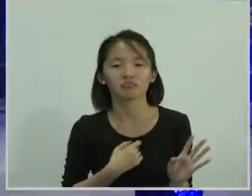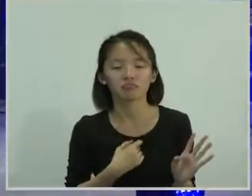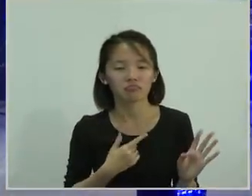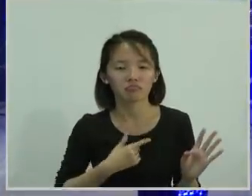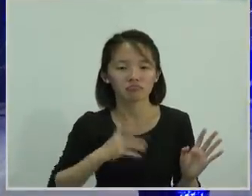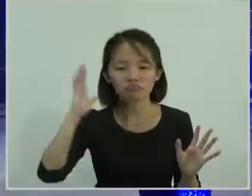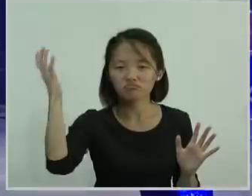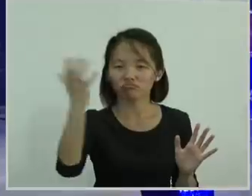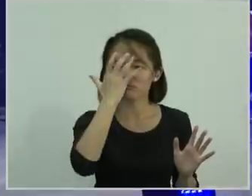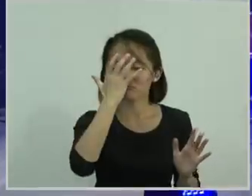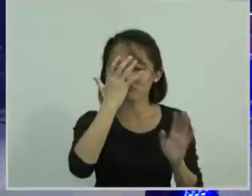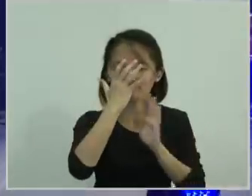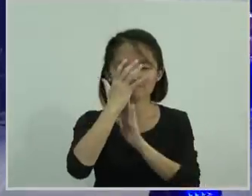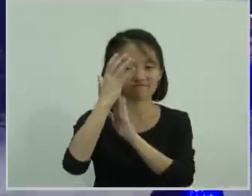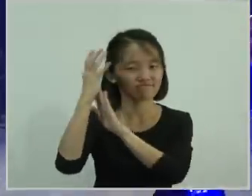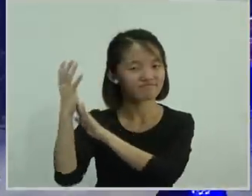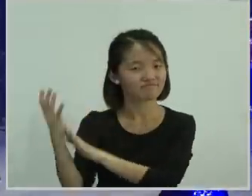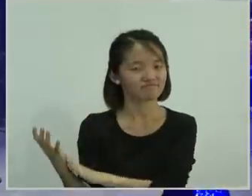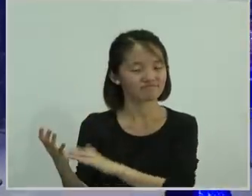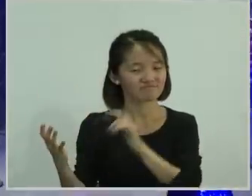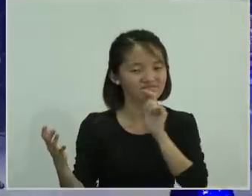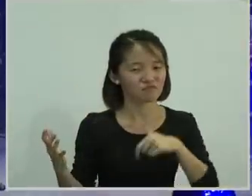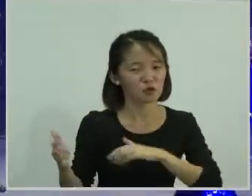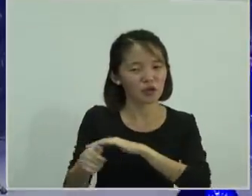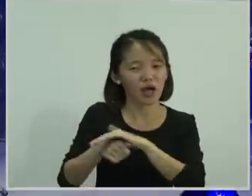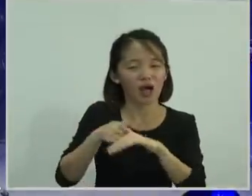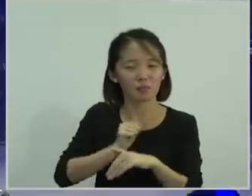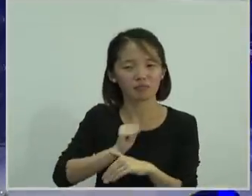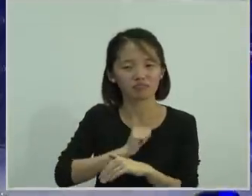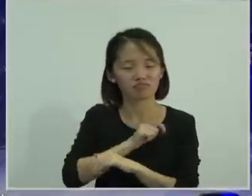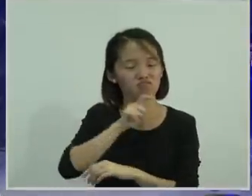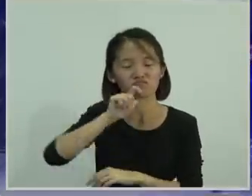myself. God accepts me.